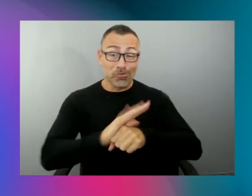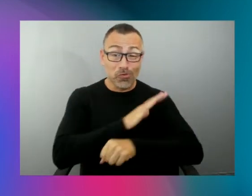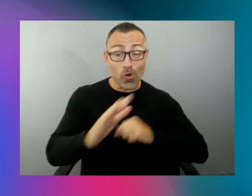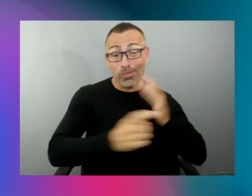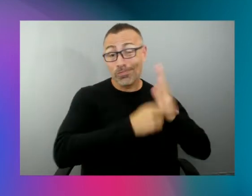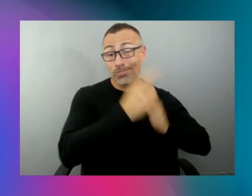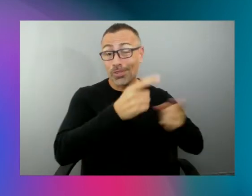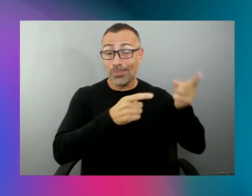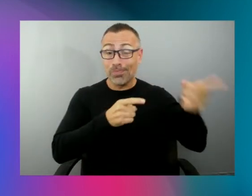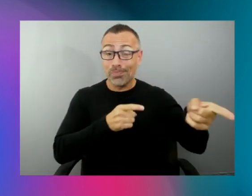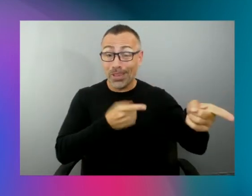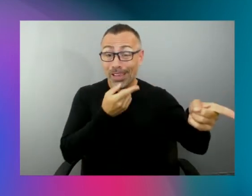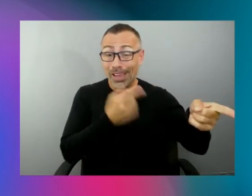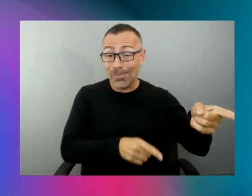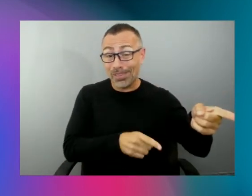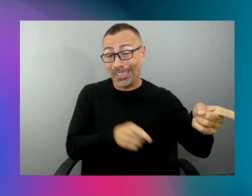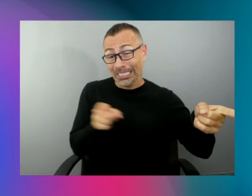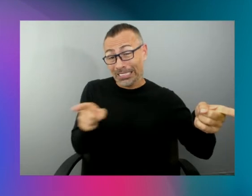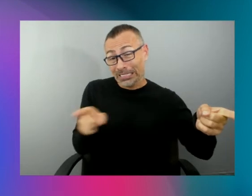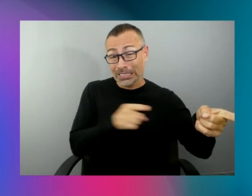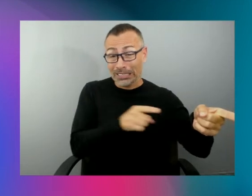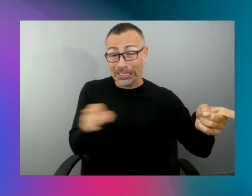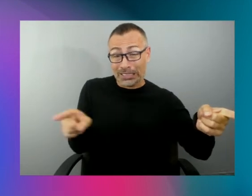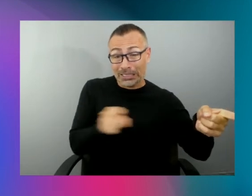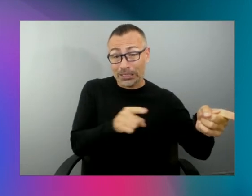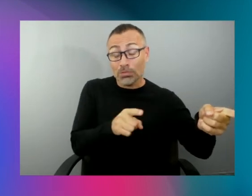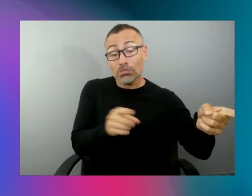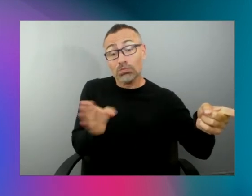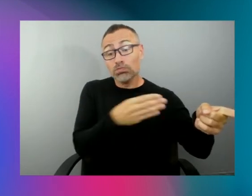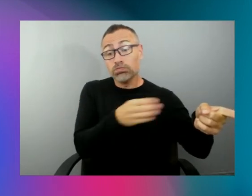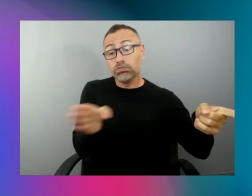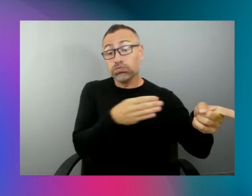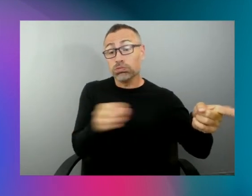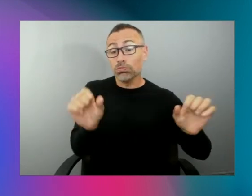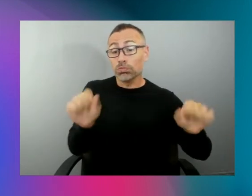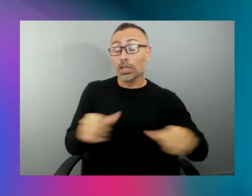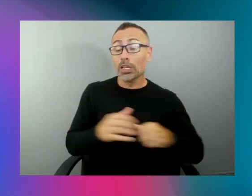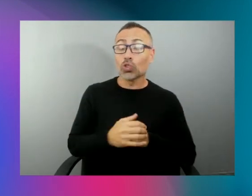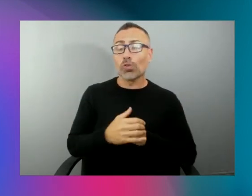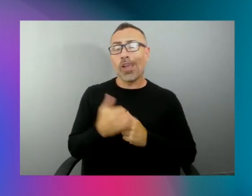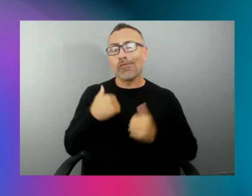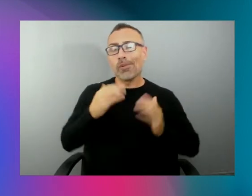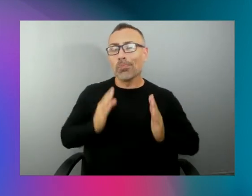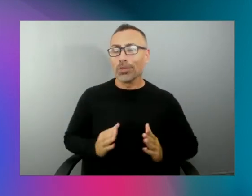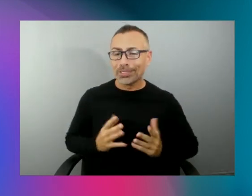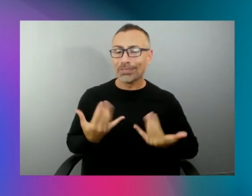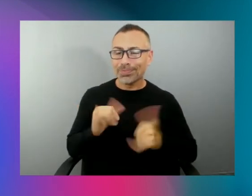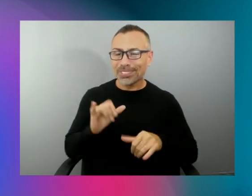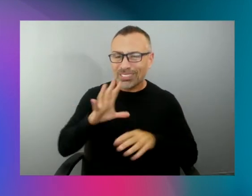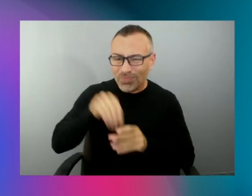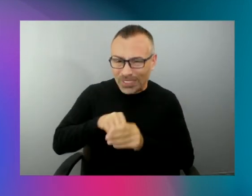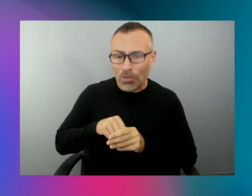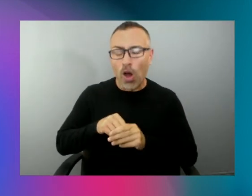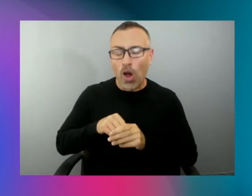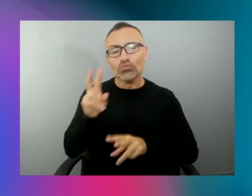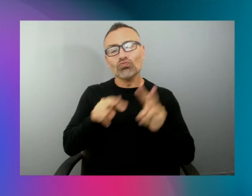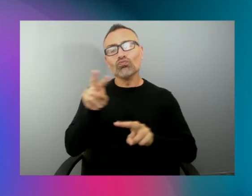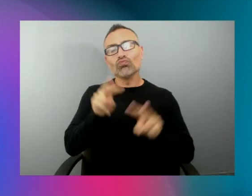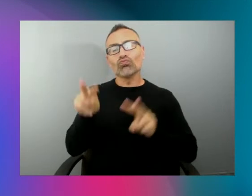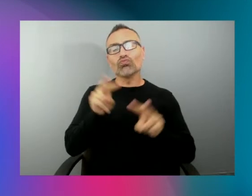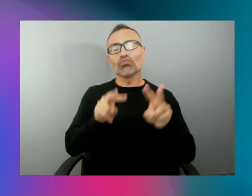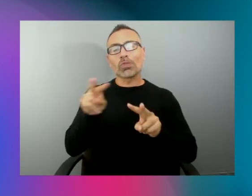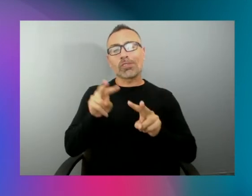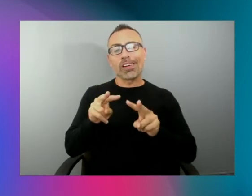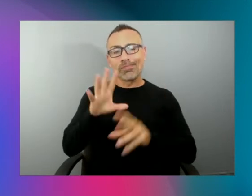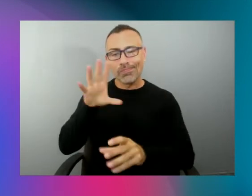use a manual remediation and have a human in the loop, so to speak, right? To come in and look for more complex